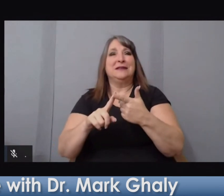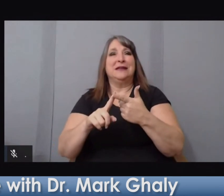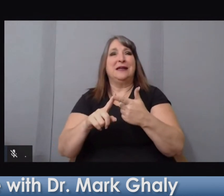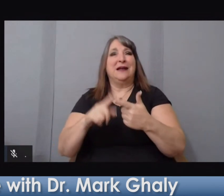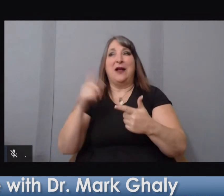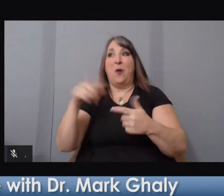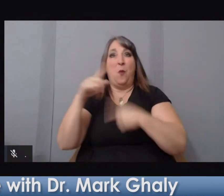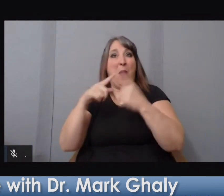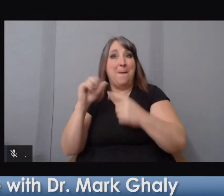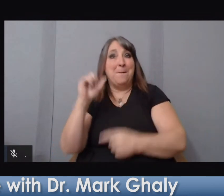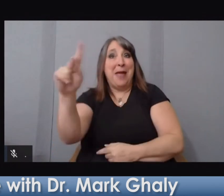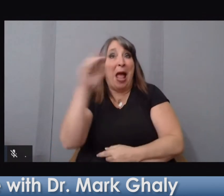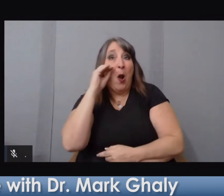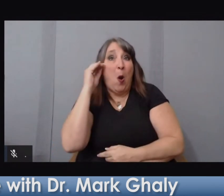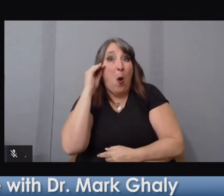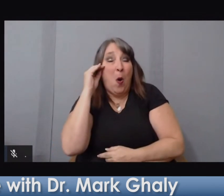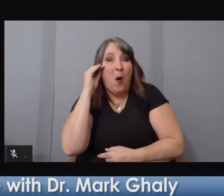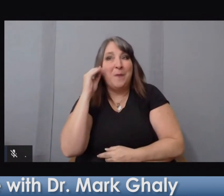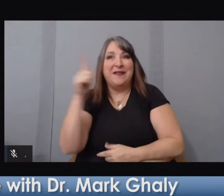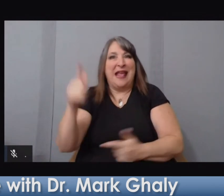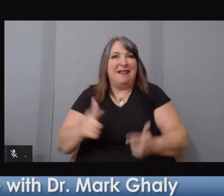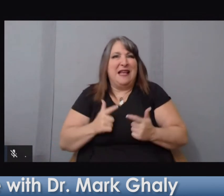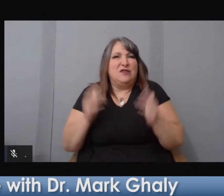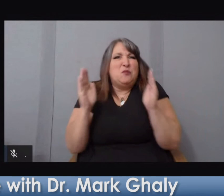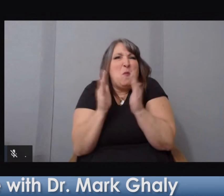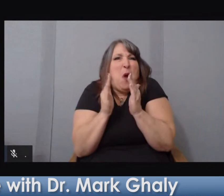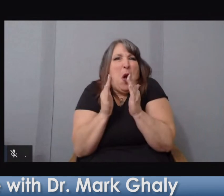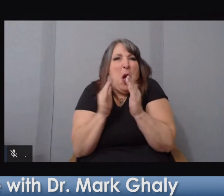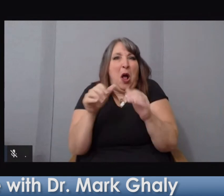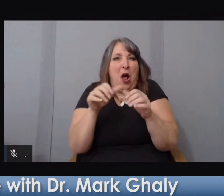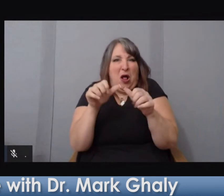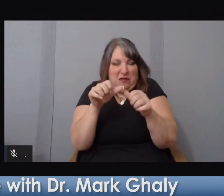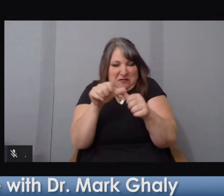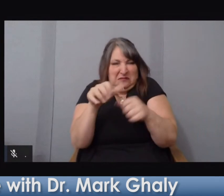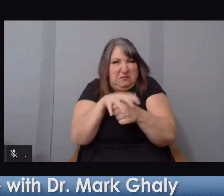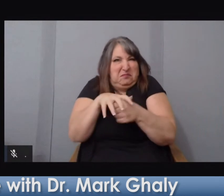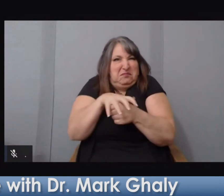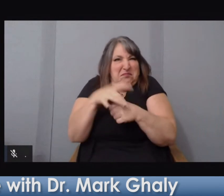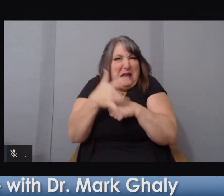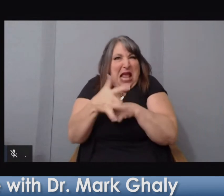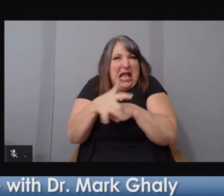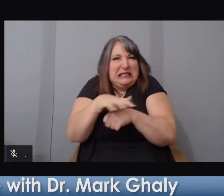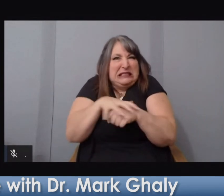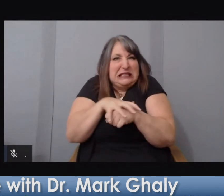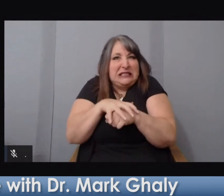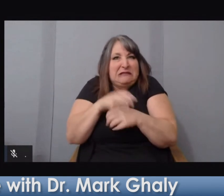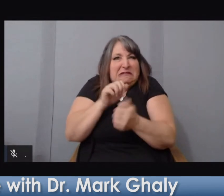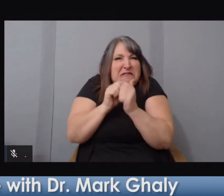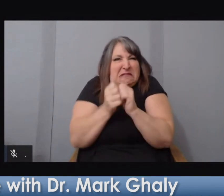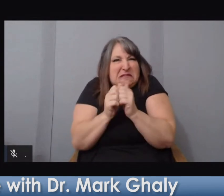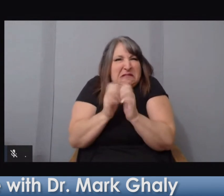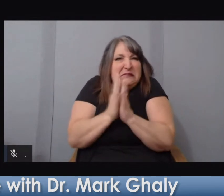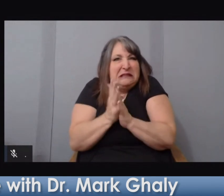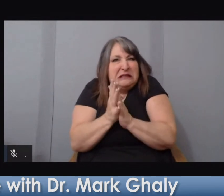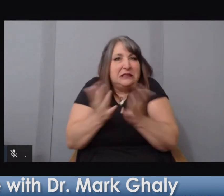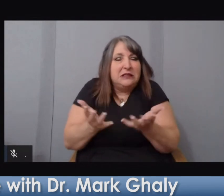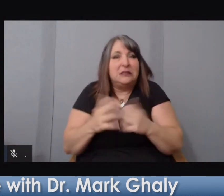tighter living quarters, that all of those have guided the messaging. And certainly, for example, when it comes